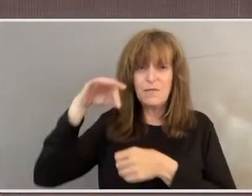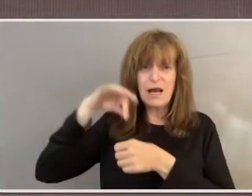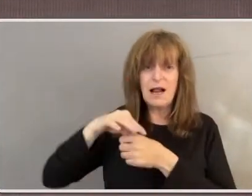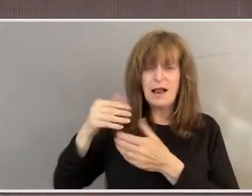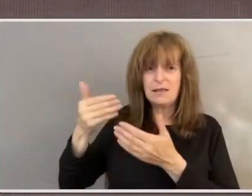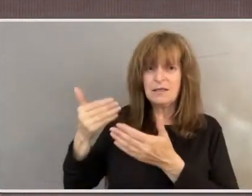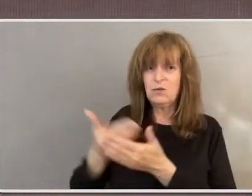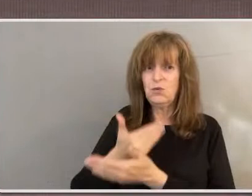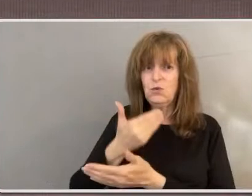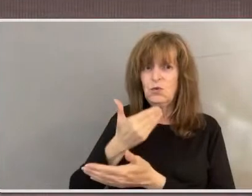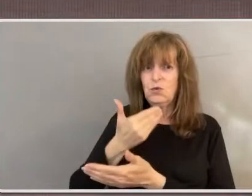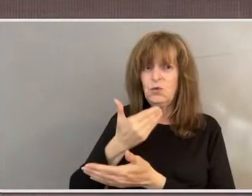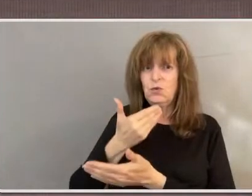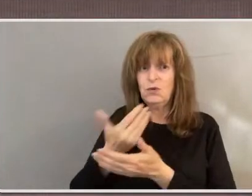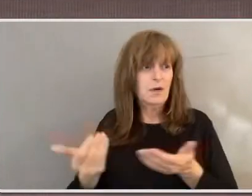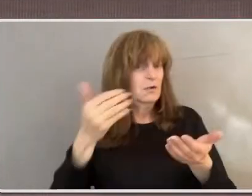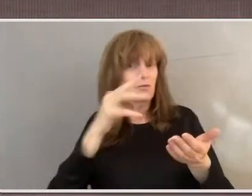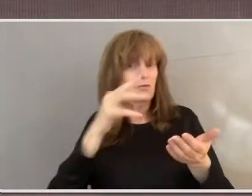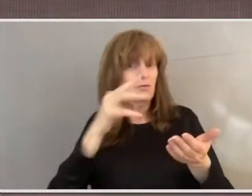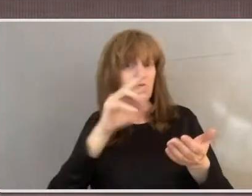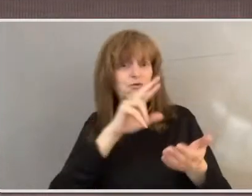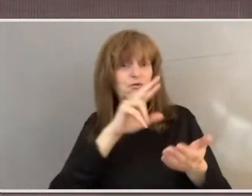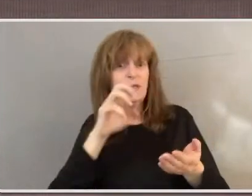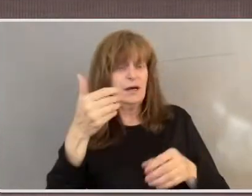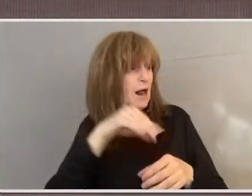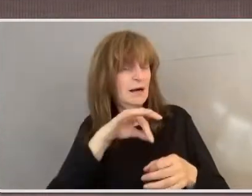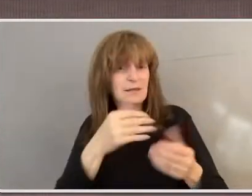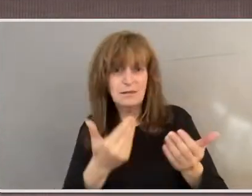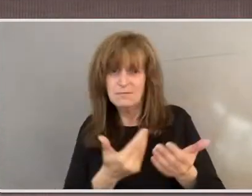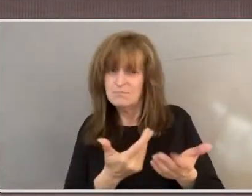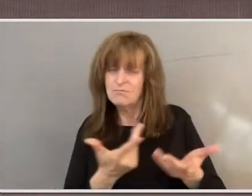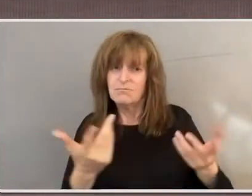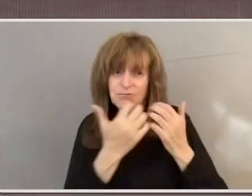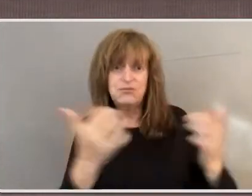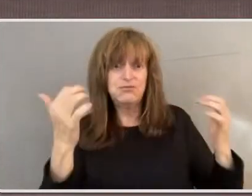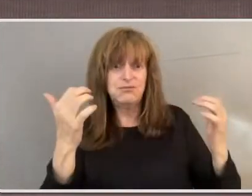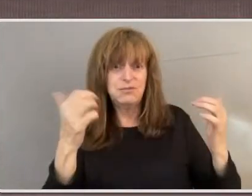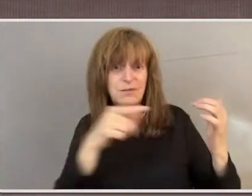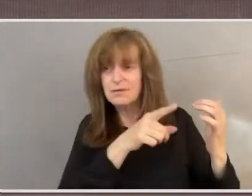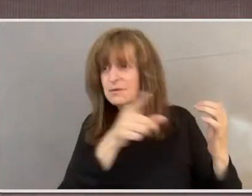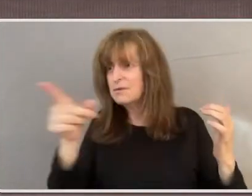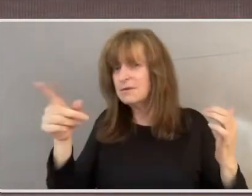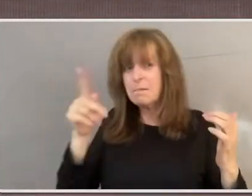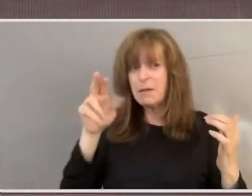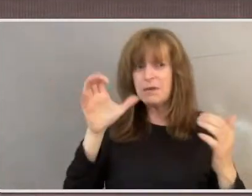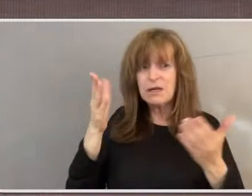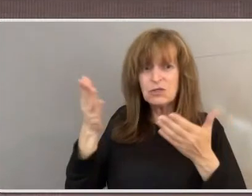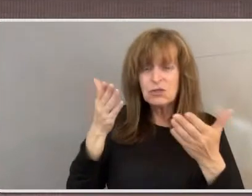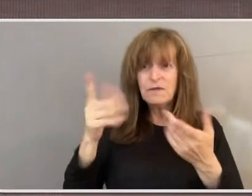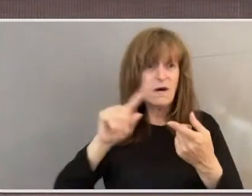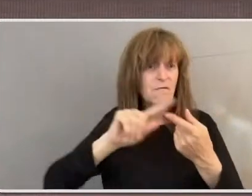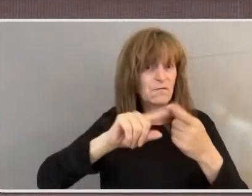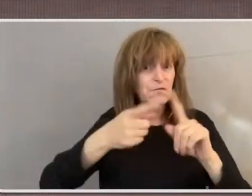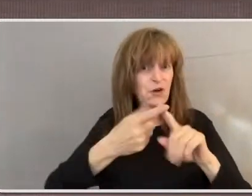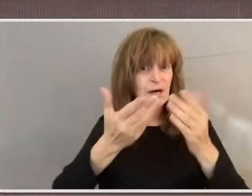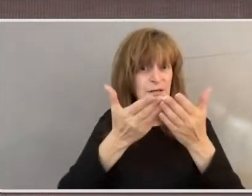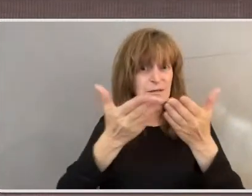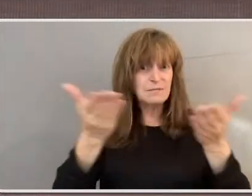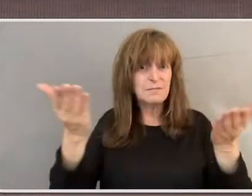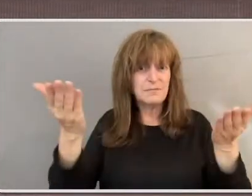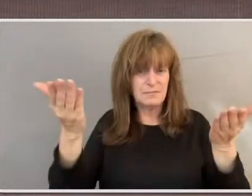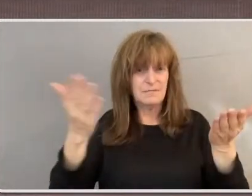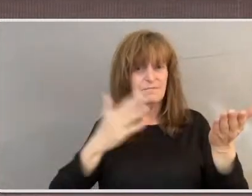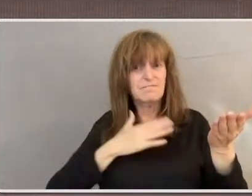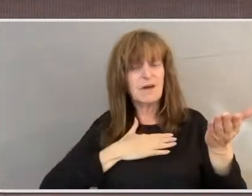servants, friends, mes chers amis. It is my duty and pleasure to welcome all